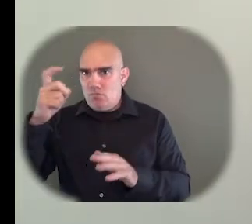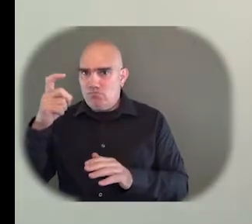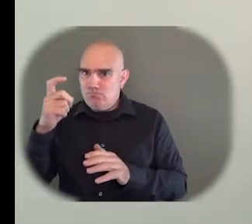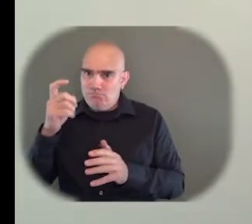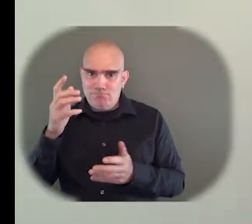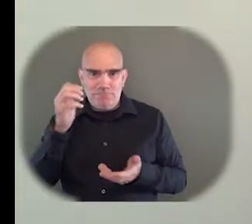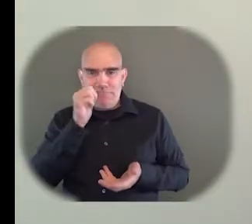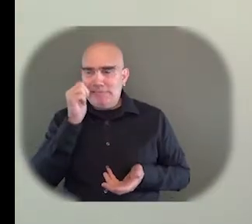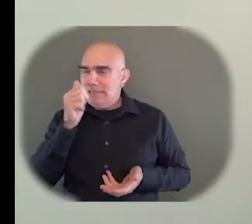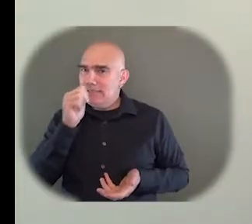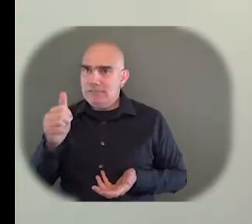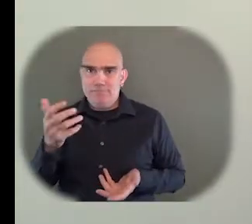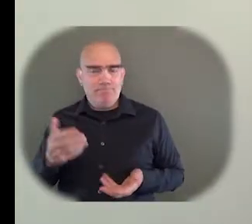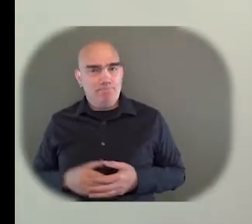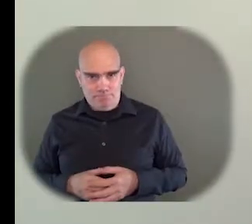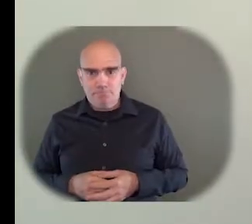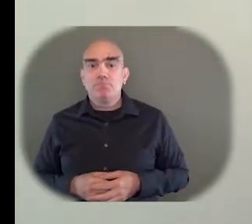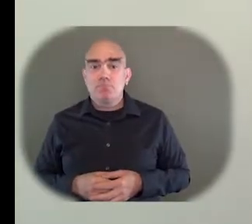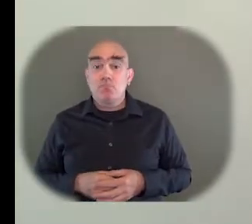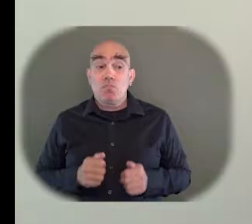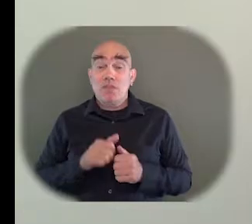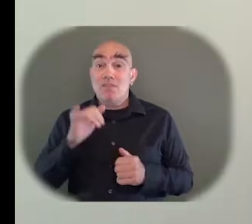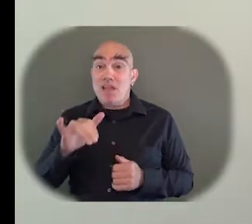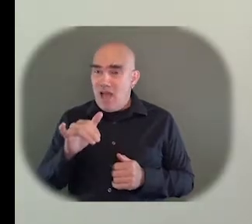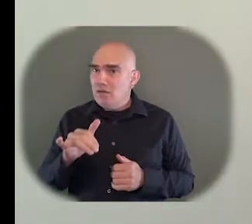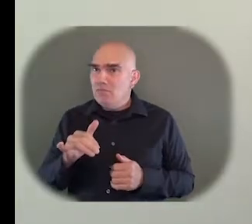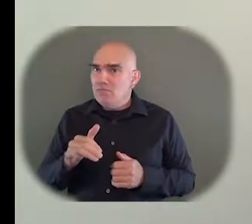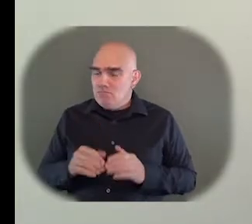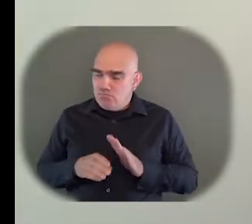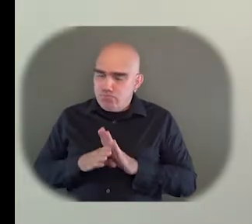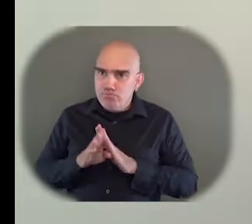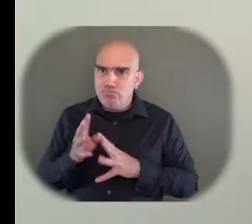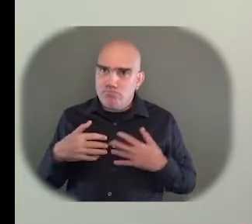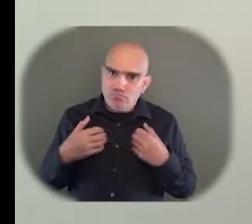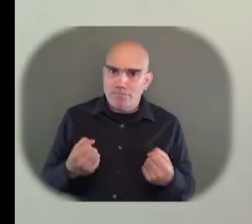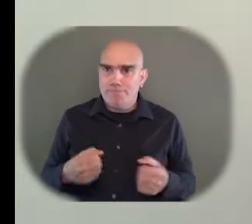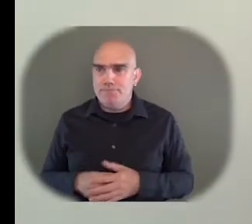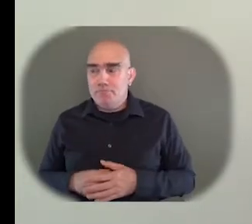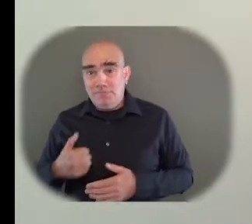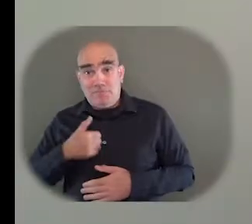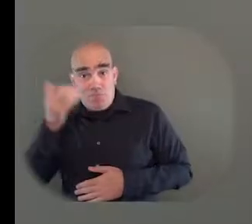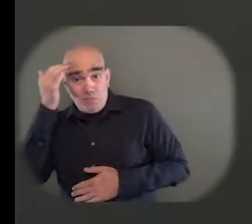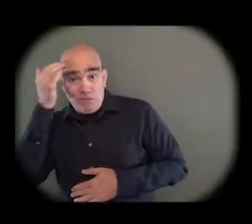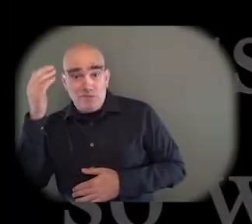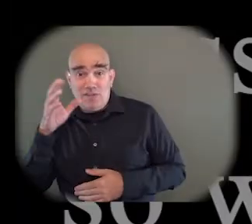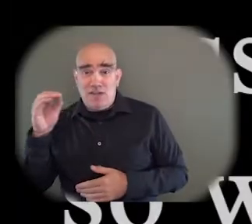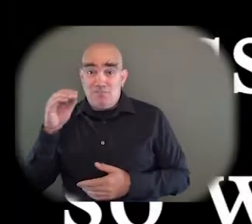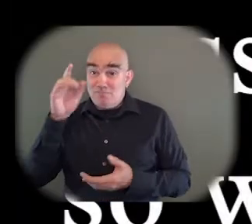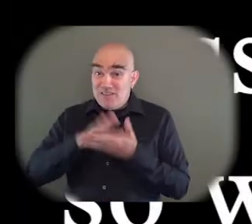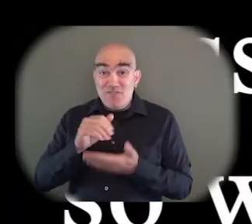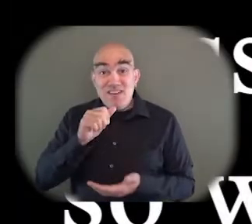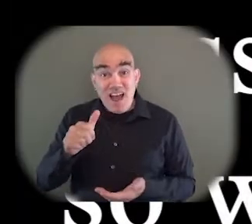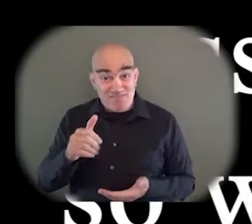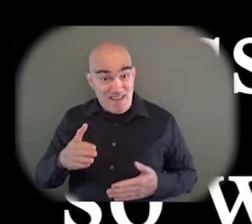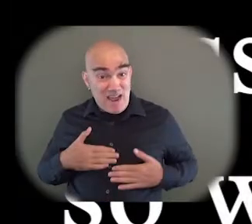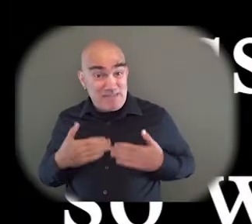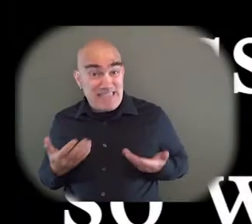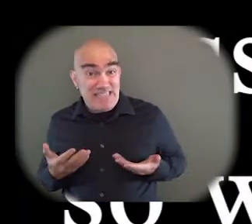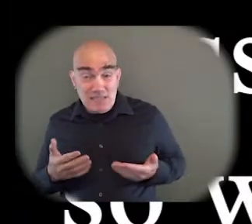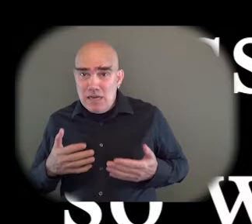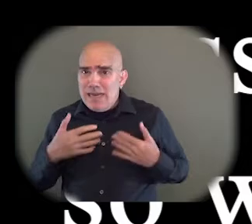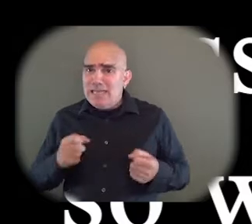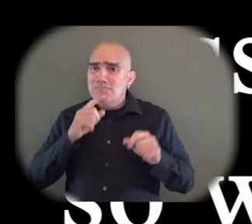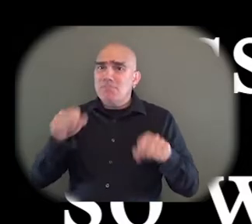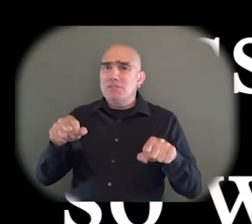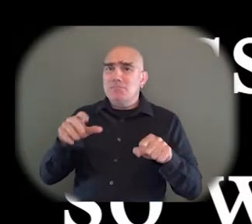day. With that comes strength, self-awareness, and believe it or not, happiness. Healing is possible and